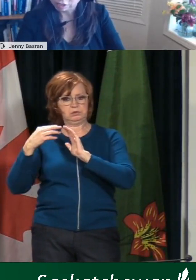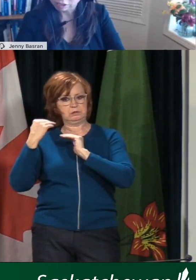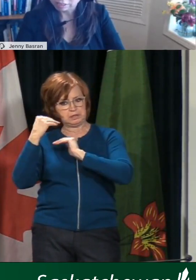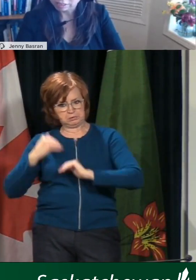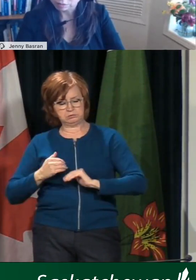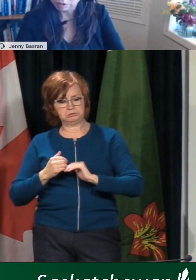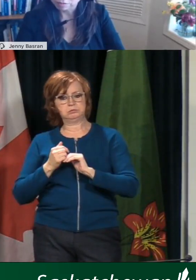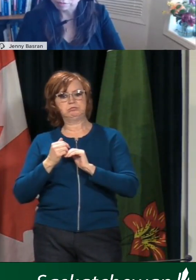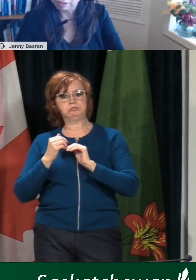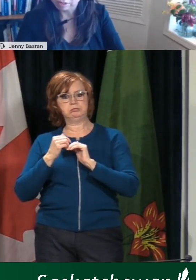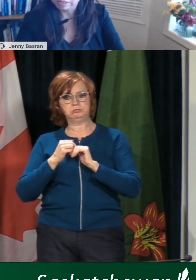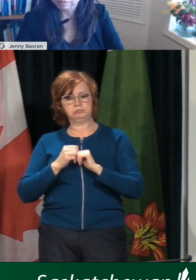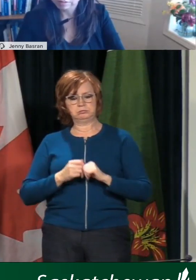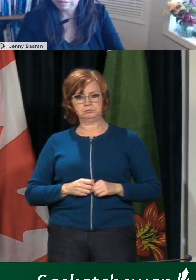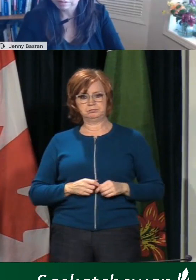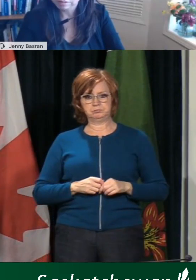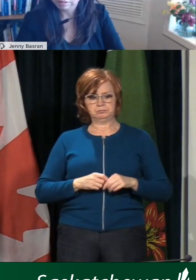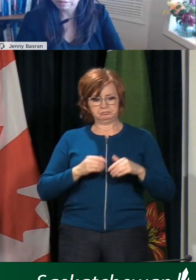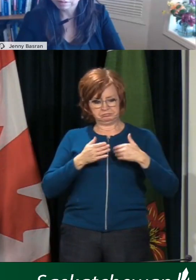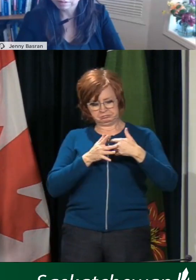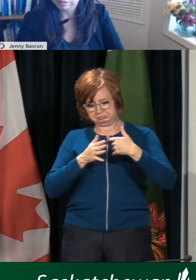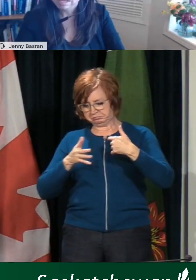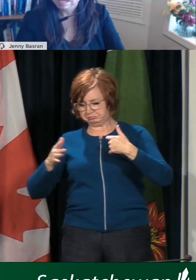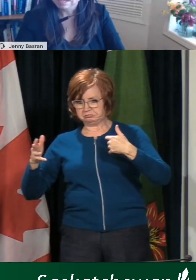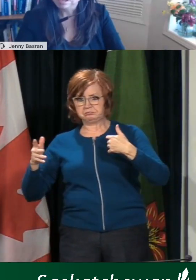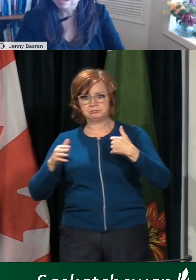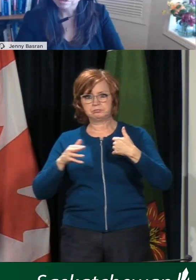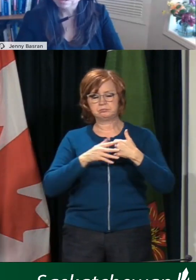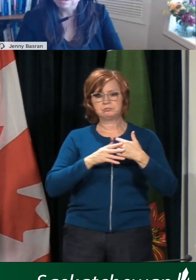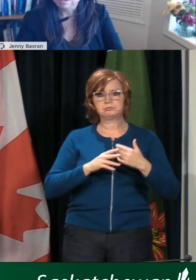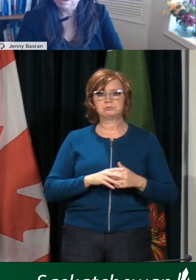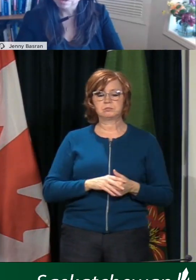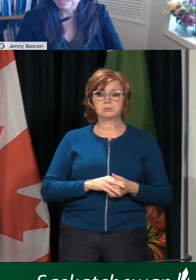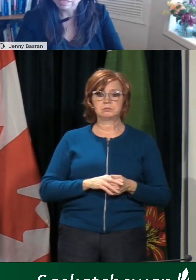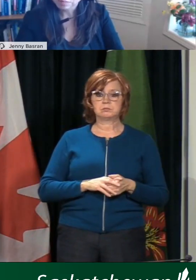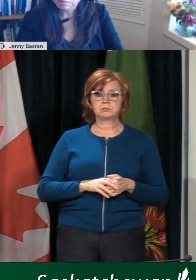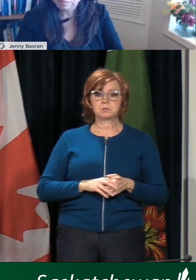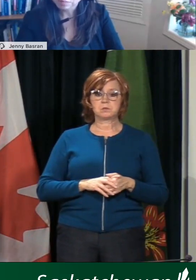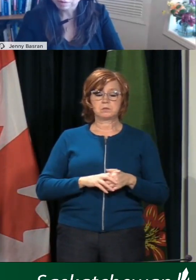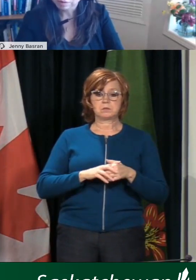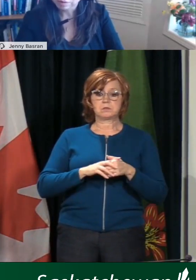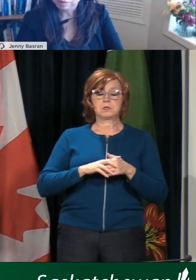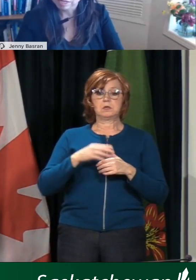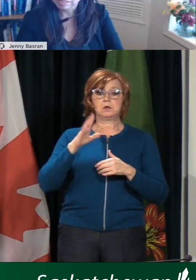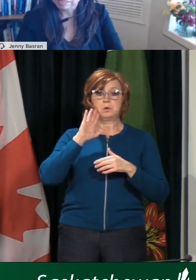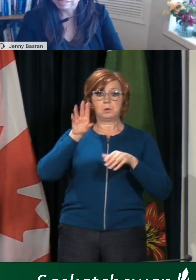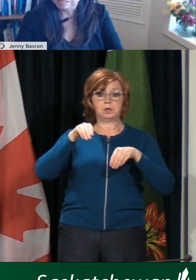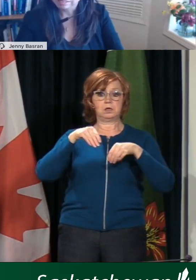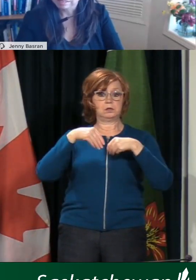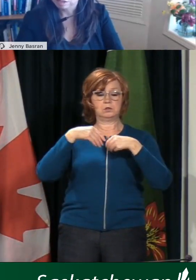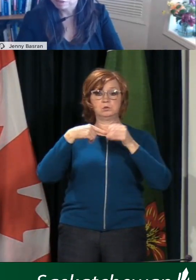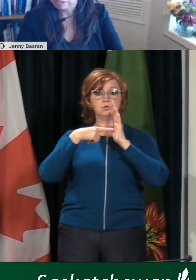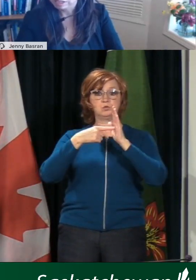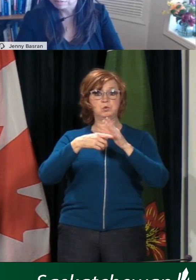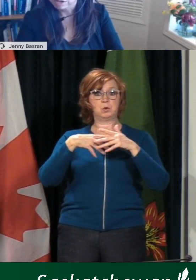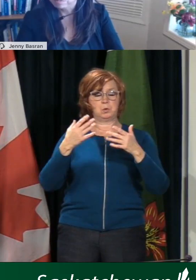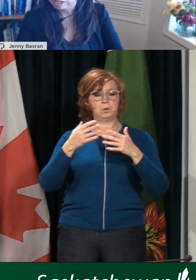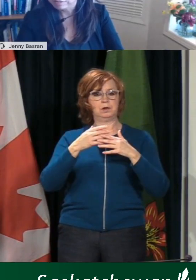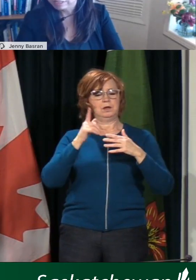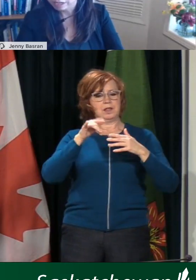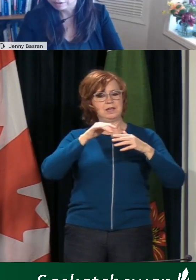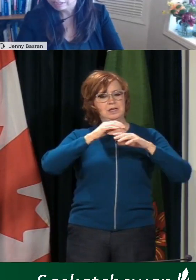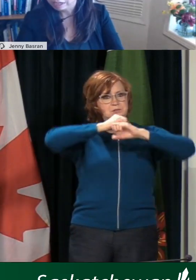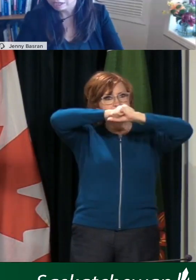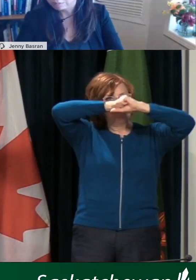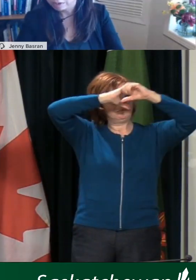restrictions as we go over the next little while. And so what it does provide for us is the ability to run what if scenarios